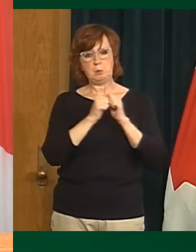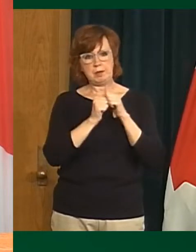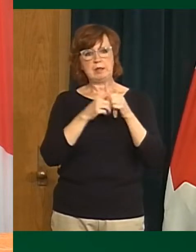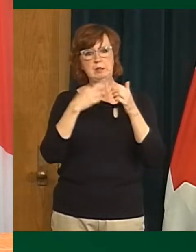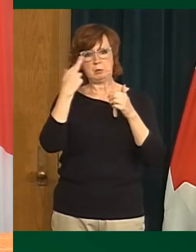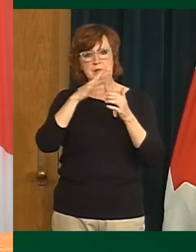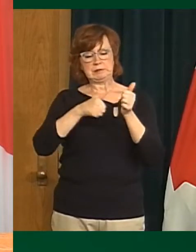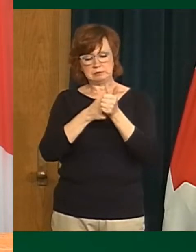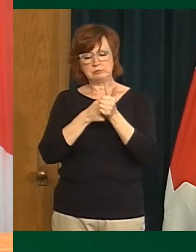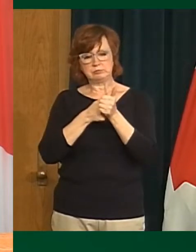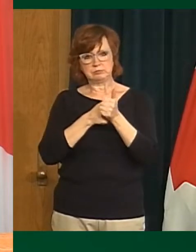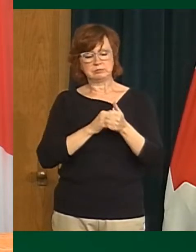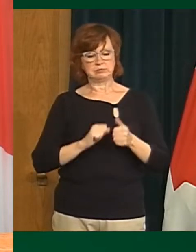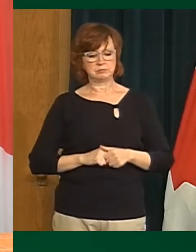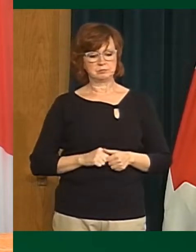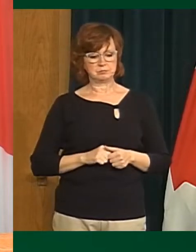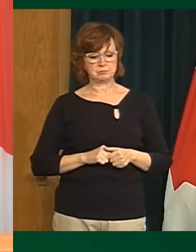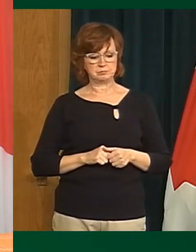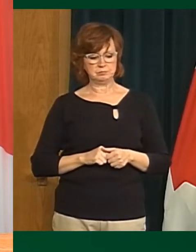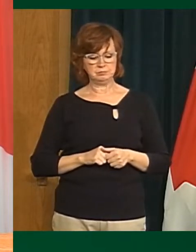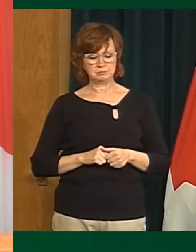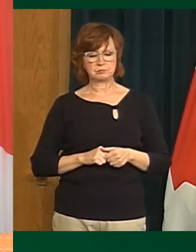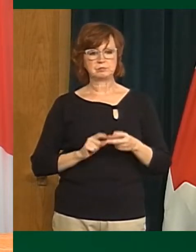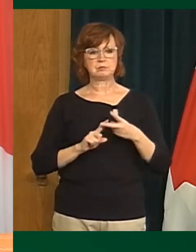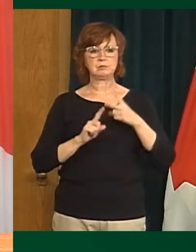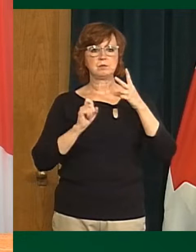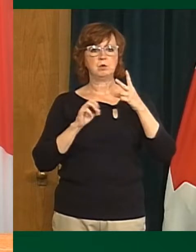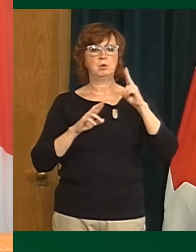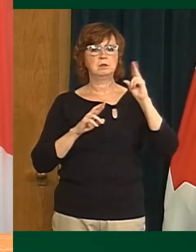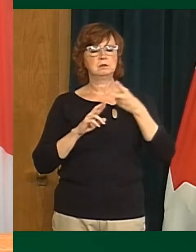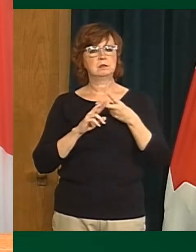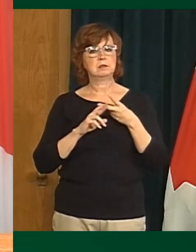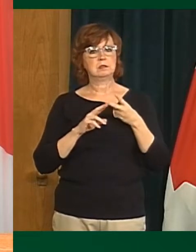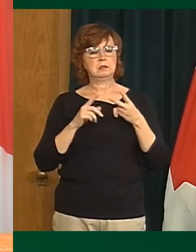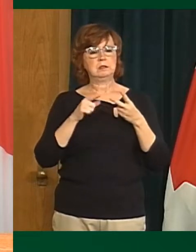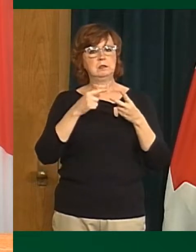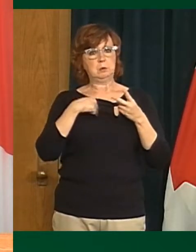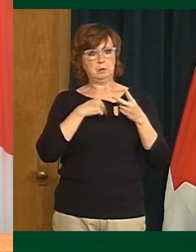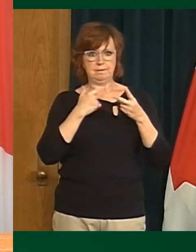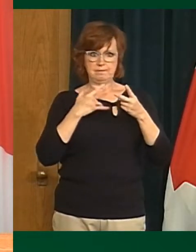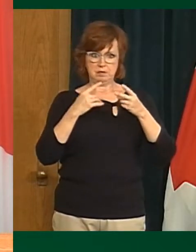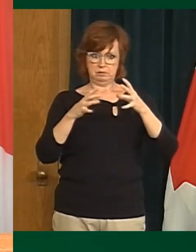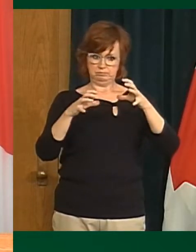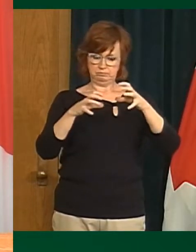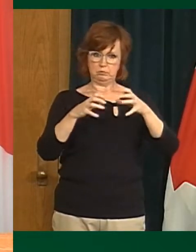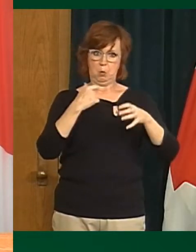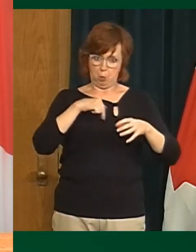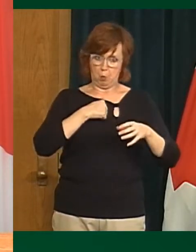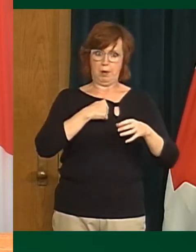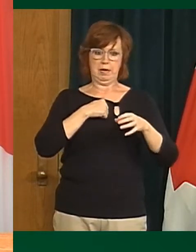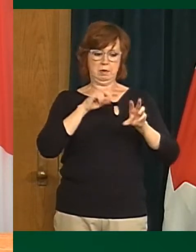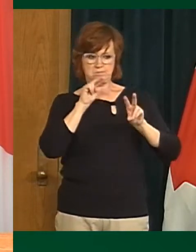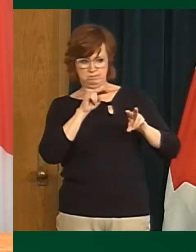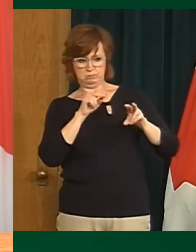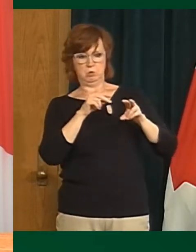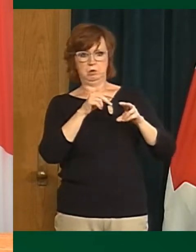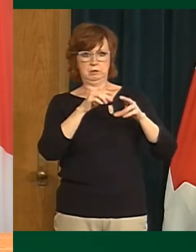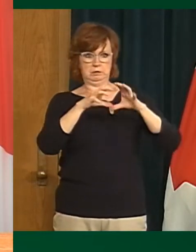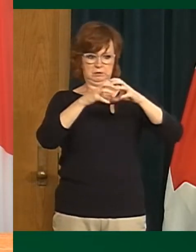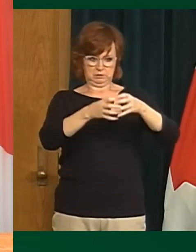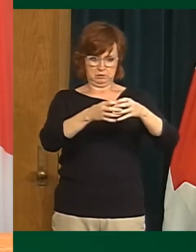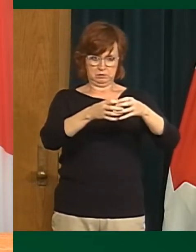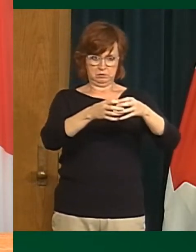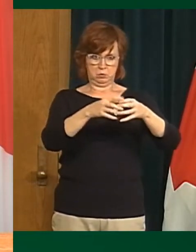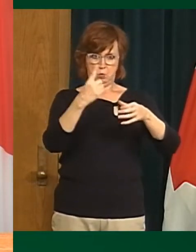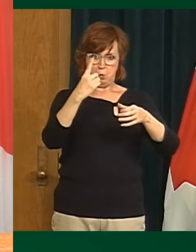in asymptomatic people when there's an outbreak in a closed facility, like a long-term care facility, when there's a case contact investigation in a healthcare